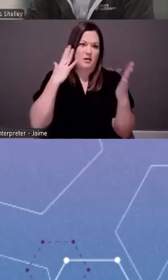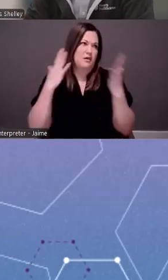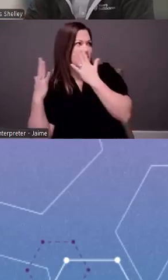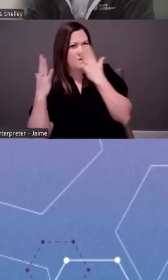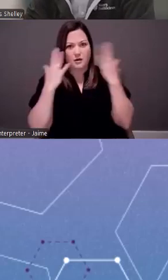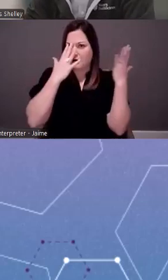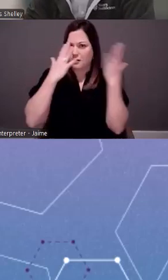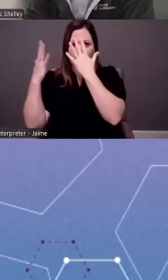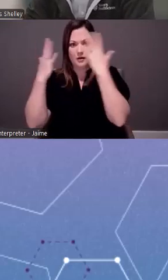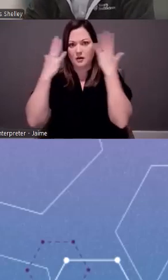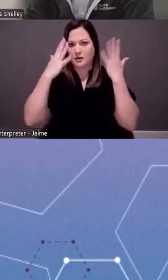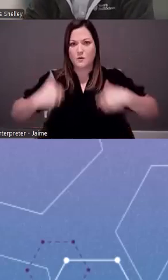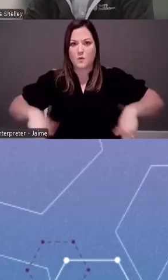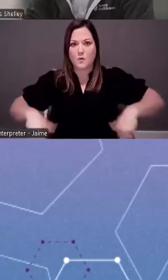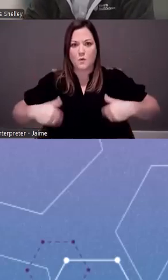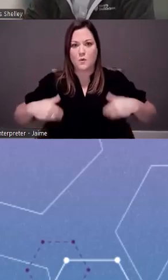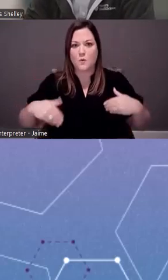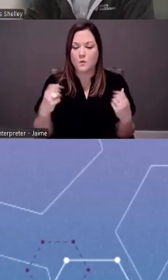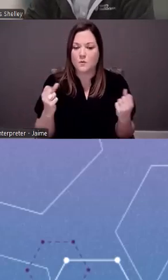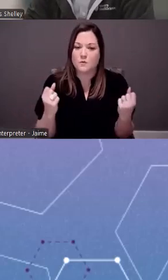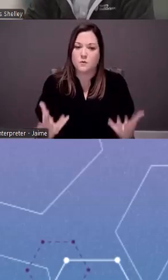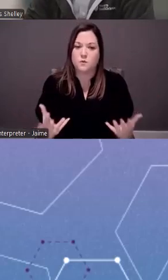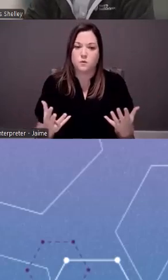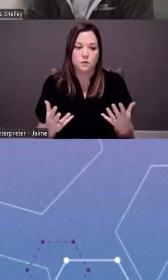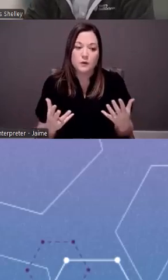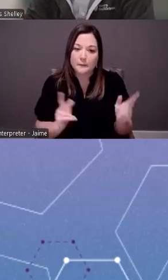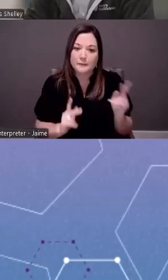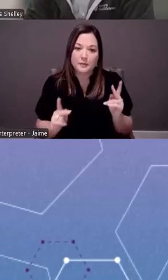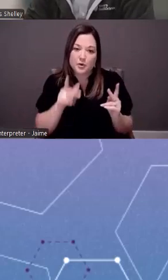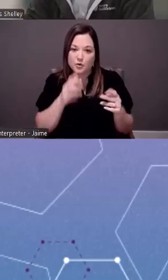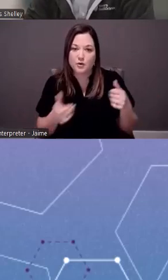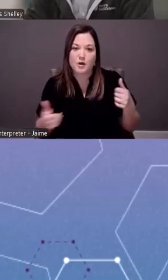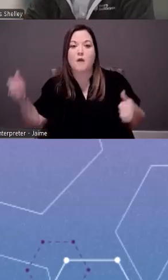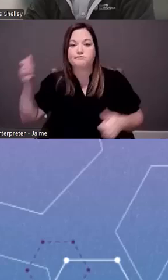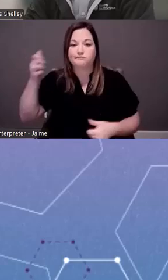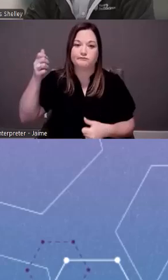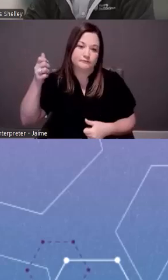by anyone in a senior communications role.